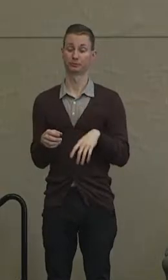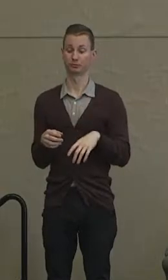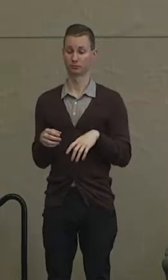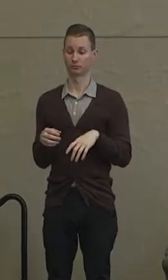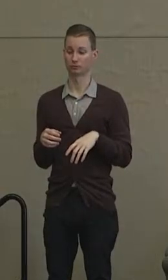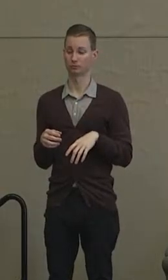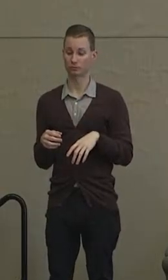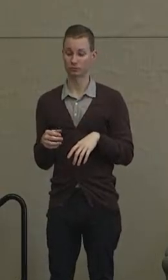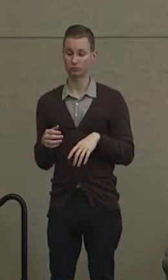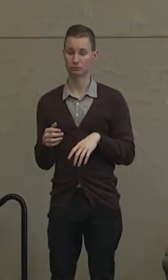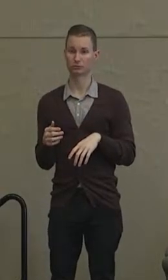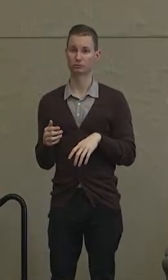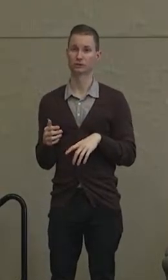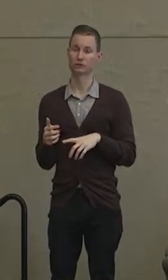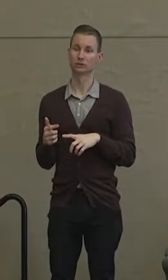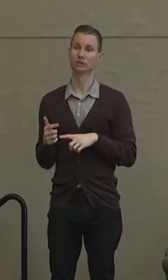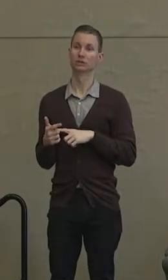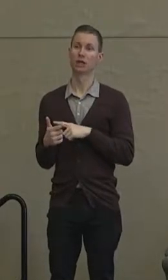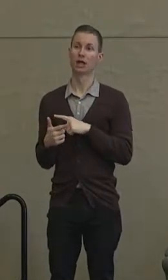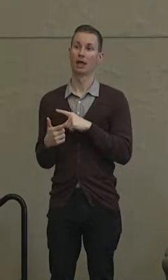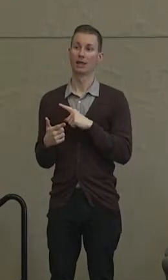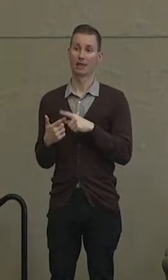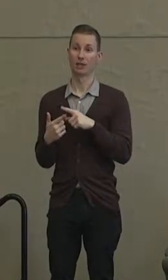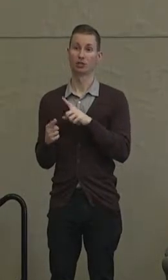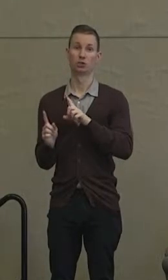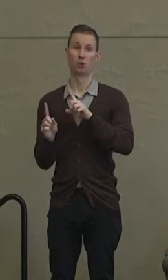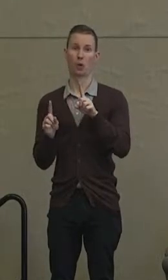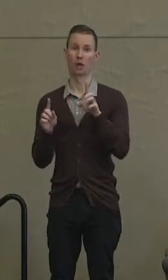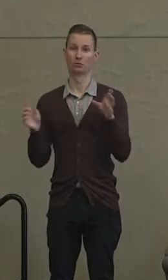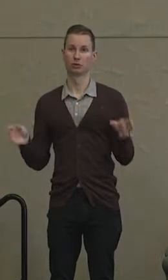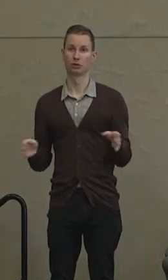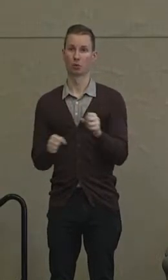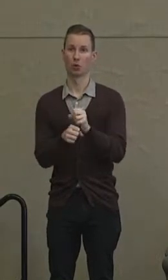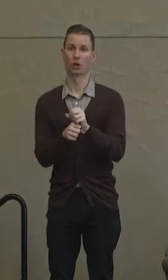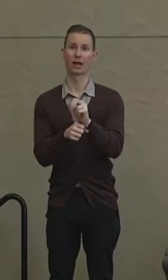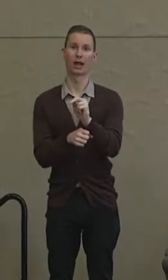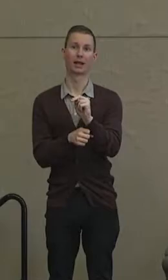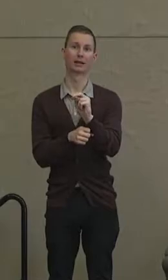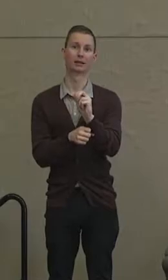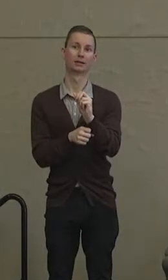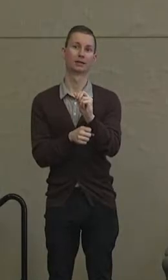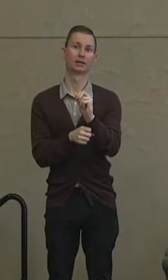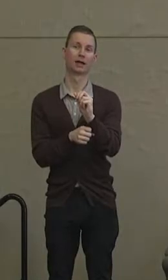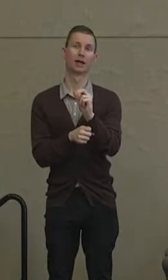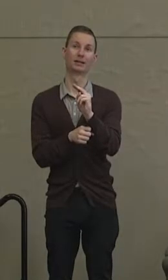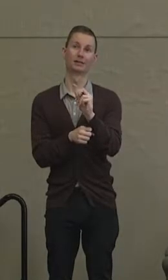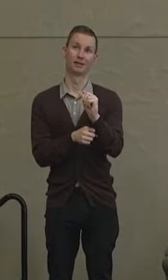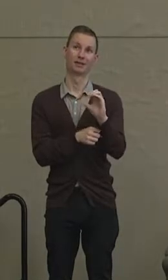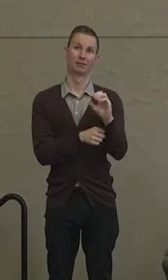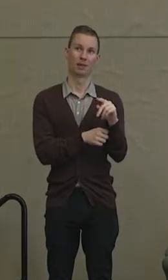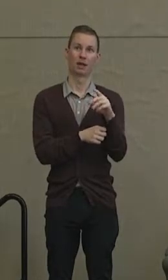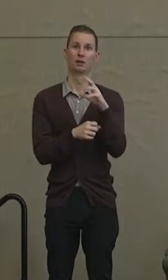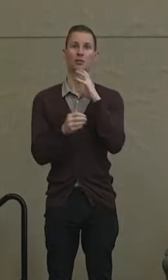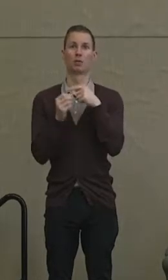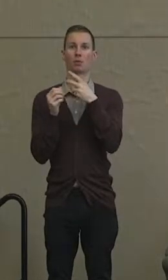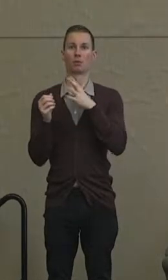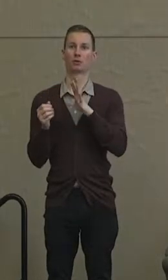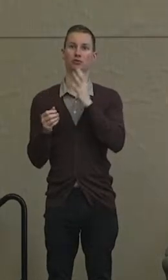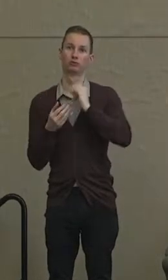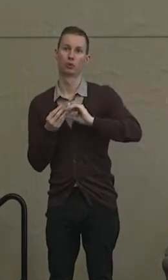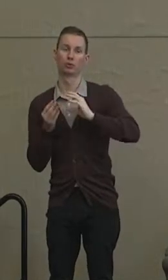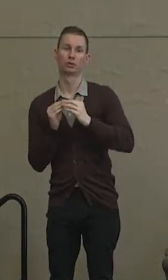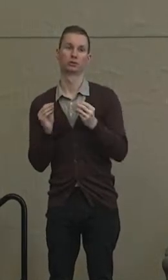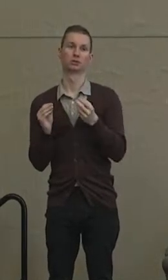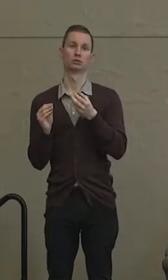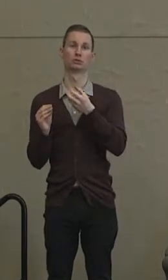then going on to organize at the NAACP different black women's stories, and black women and girls' stories